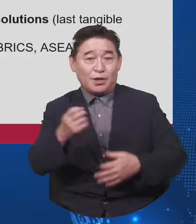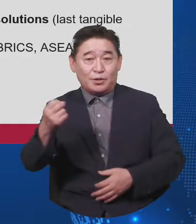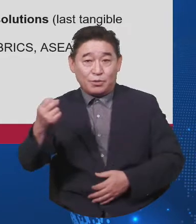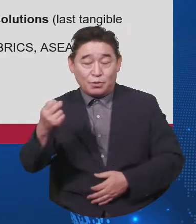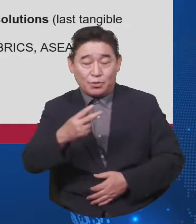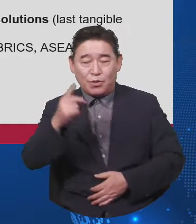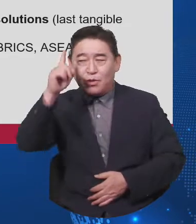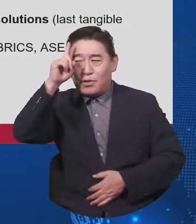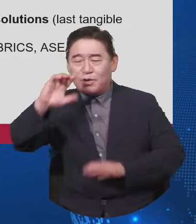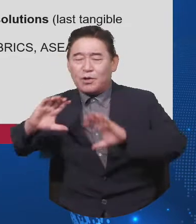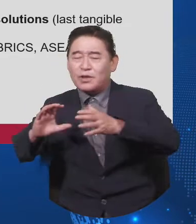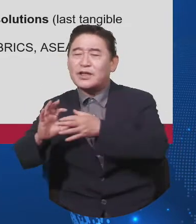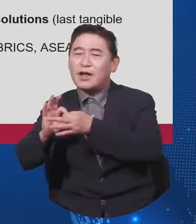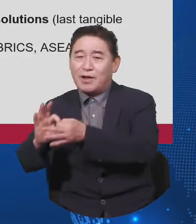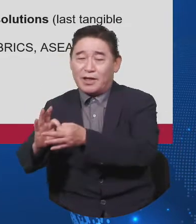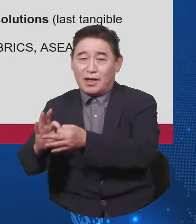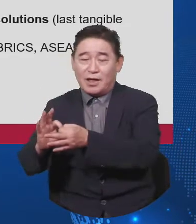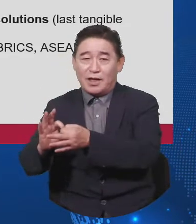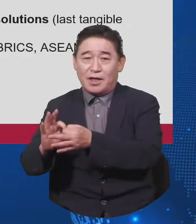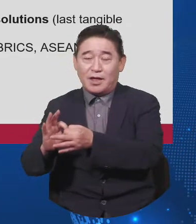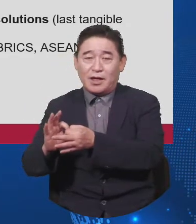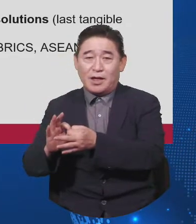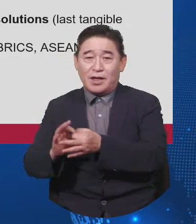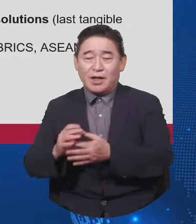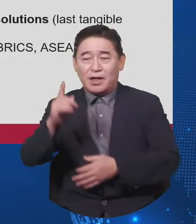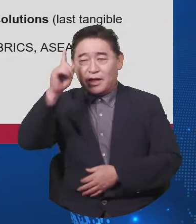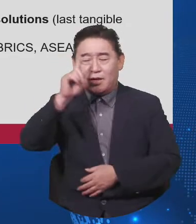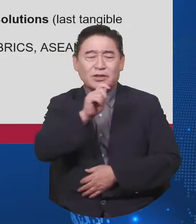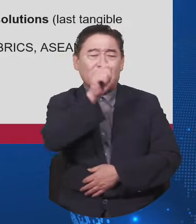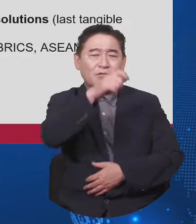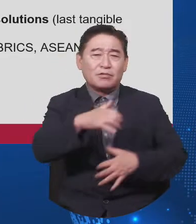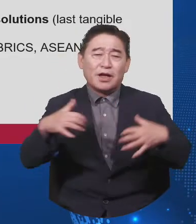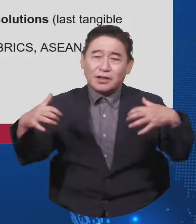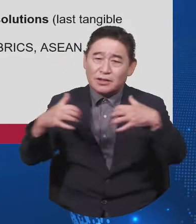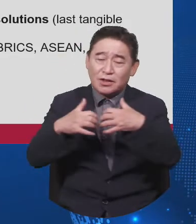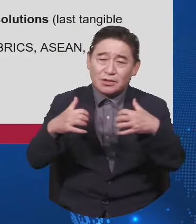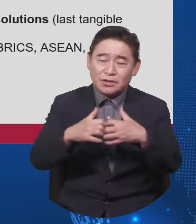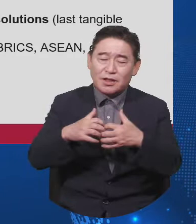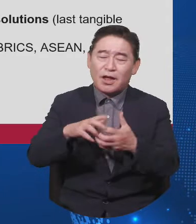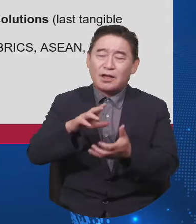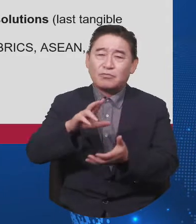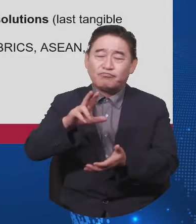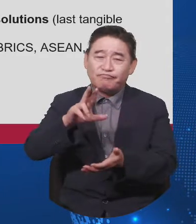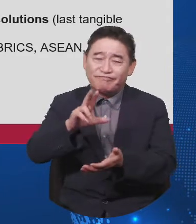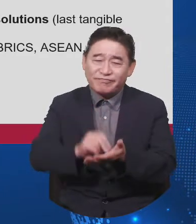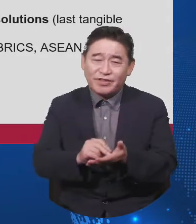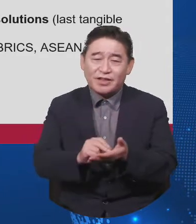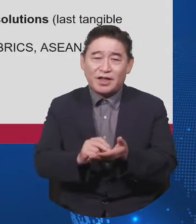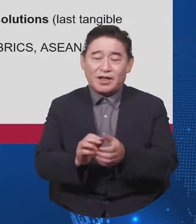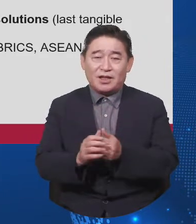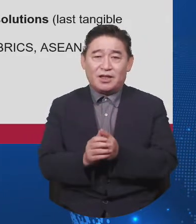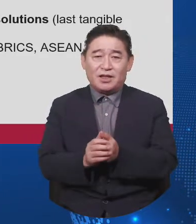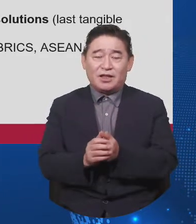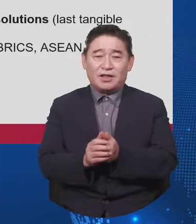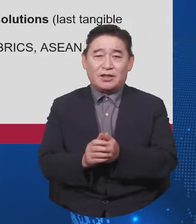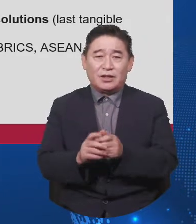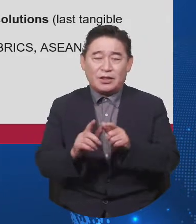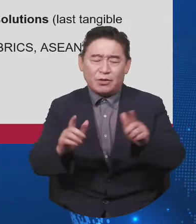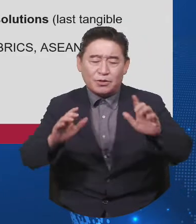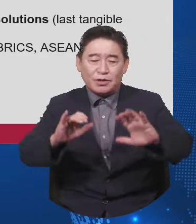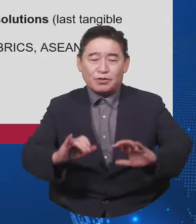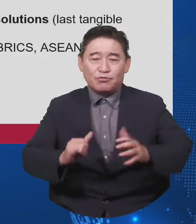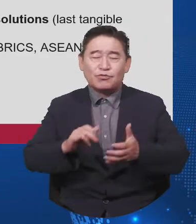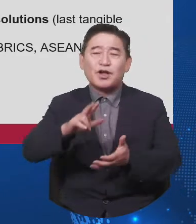aggression in Ukraine, etc. So much more tense situation. Sinning